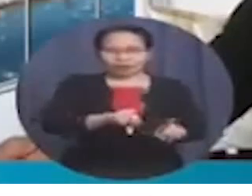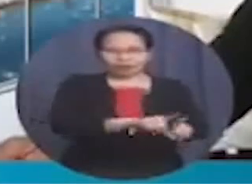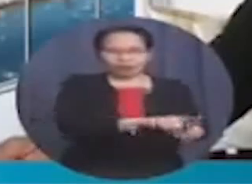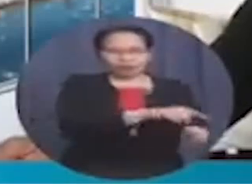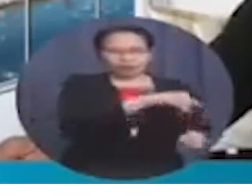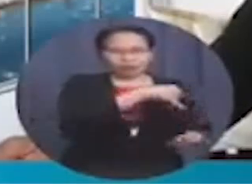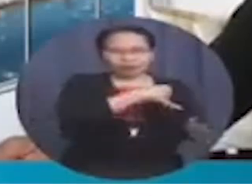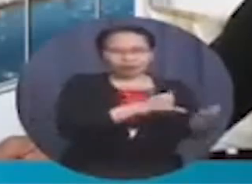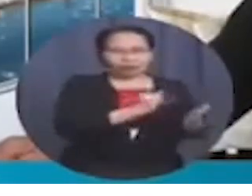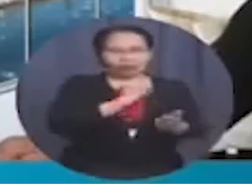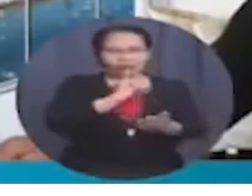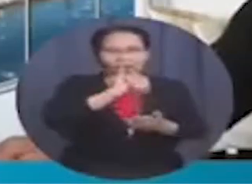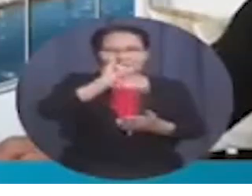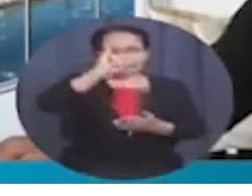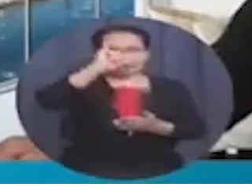earth as it